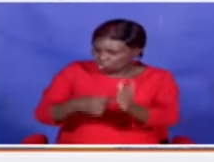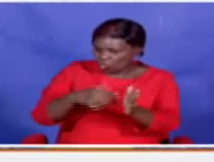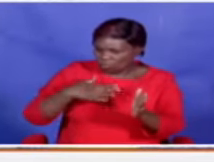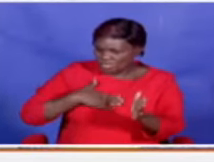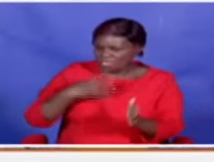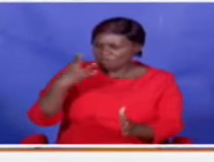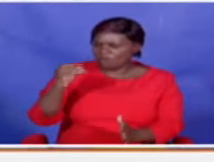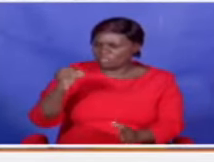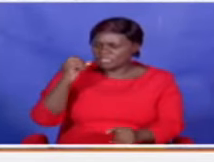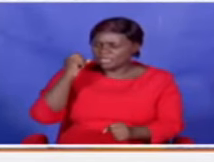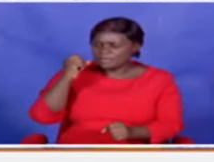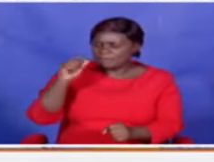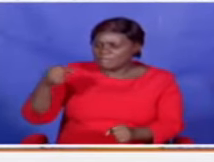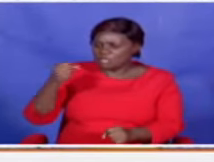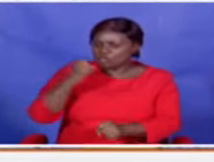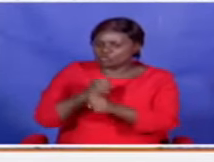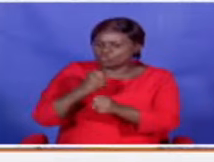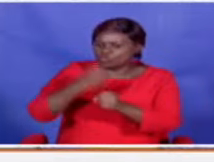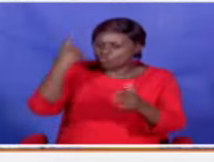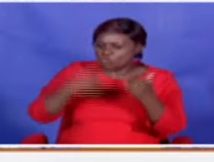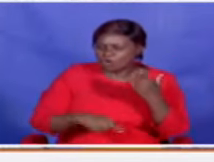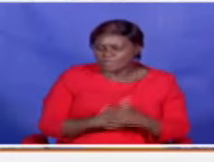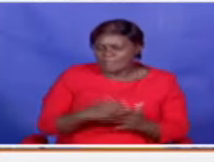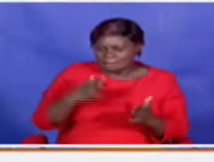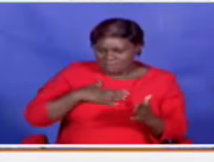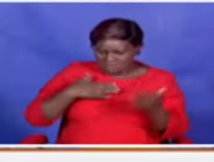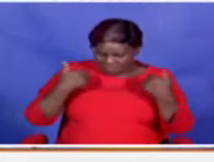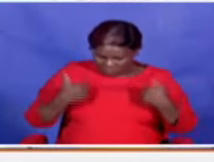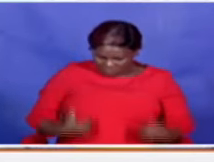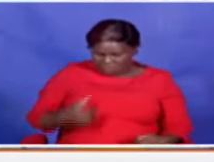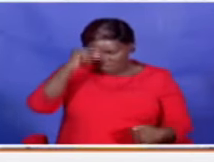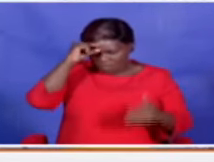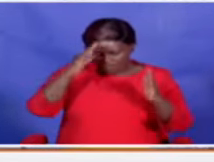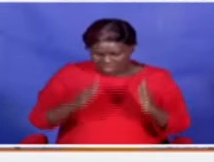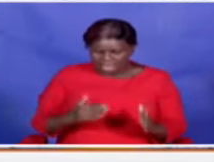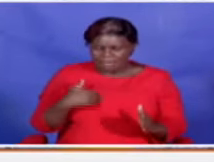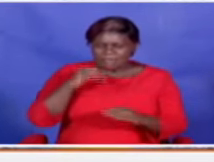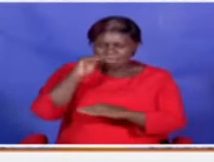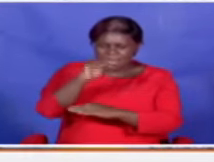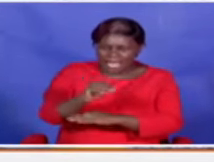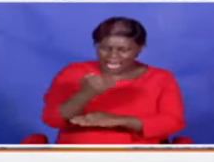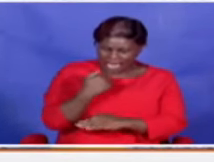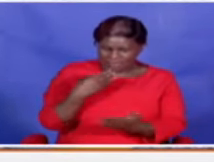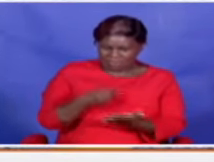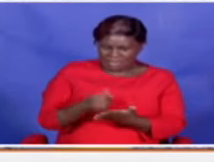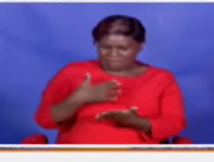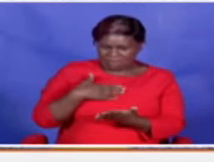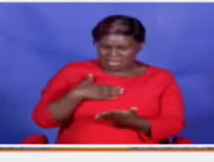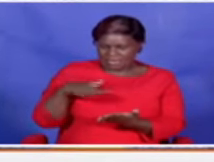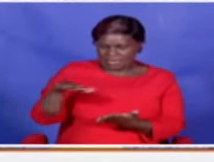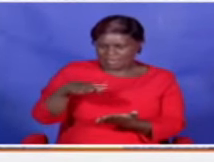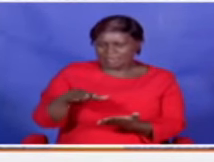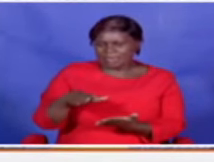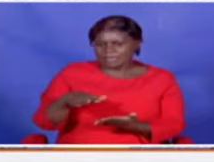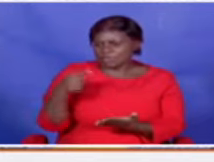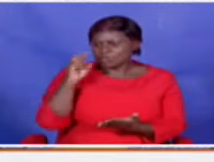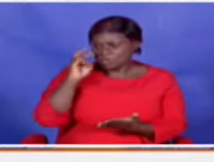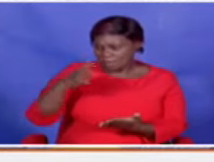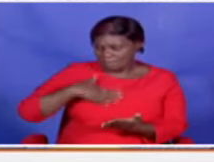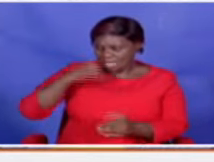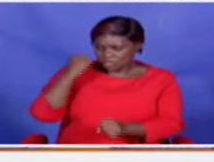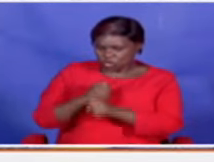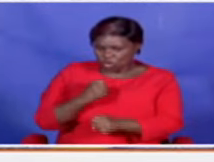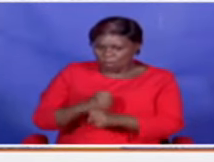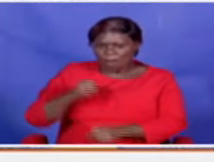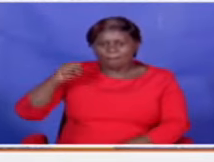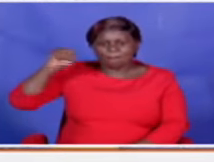ya 40 million kwa kila ward mumefanya. Mimi kama gavana, niende niulizwe ile pesa nimeweka kwa kila ward. You see my work. Kama